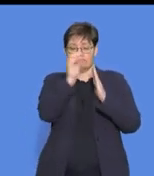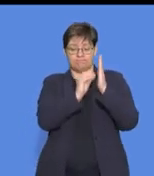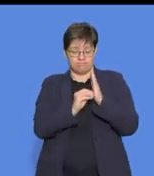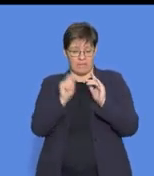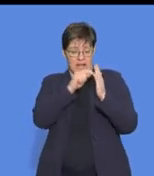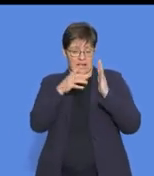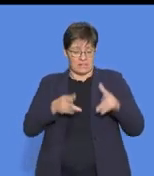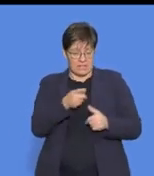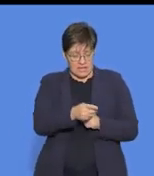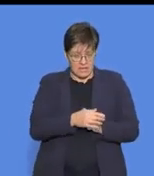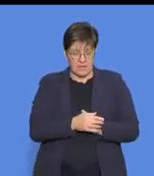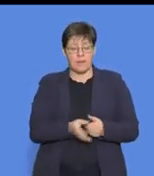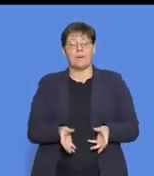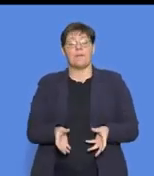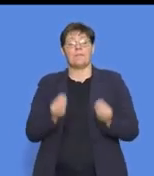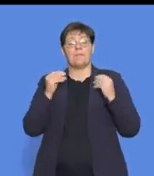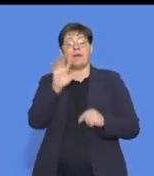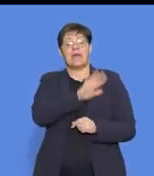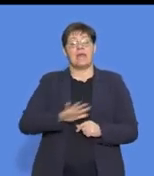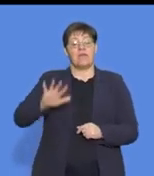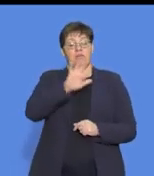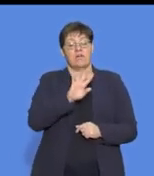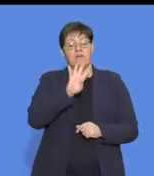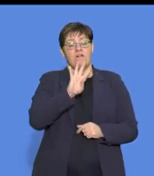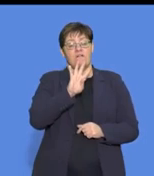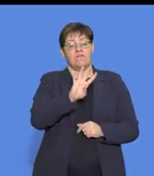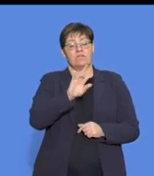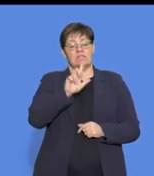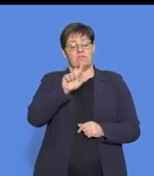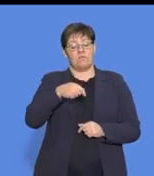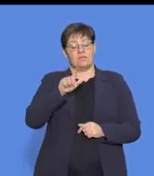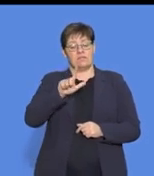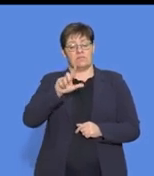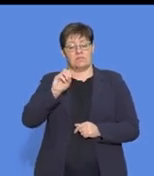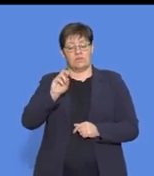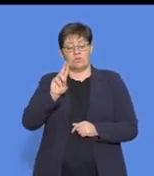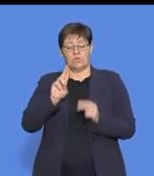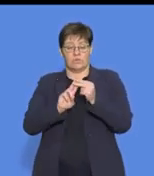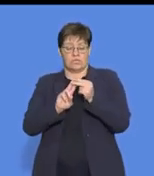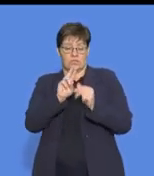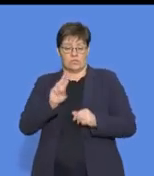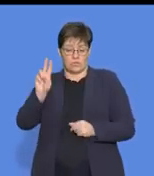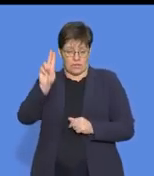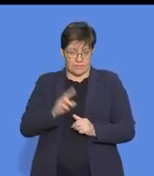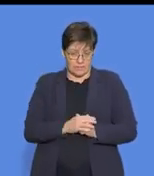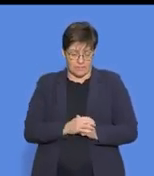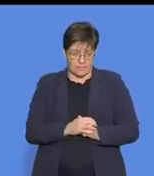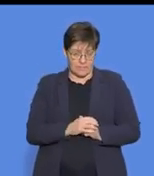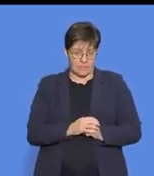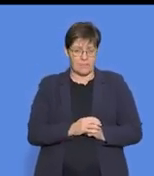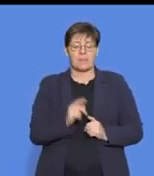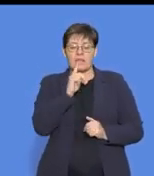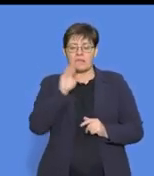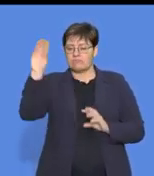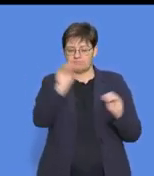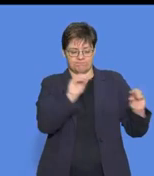Okay, putting that into our calculator, we're going to end up with area of ADC to be 47.70 units.